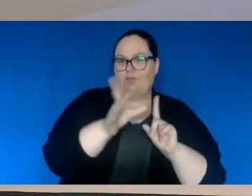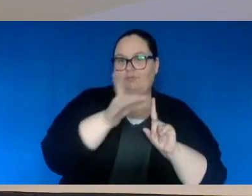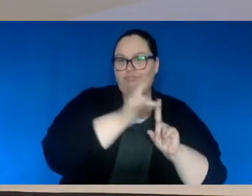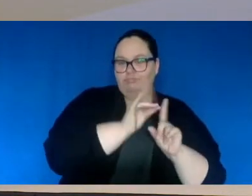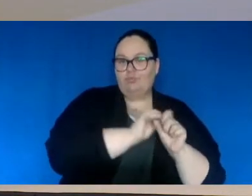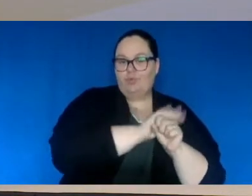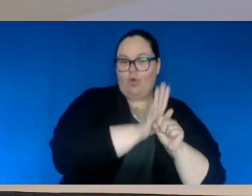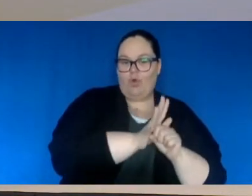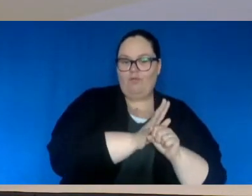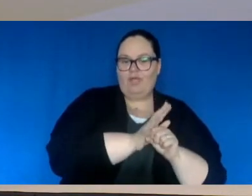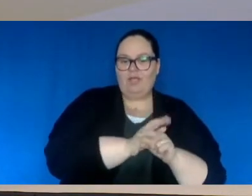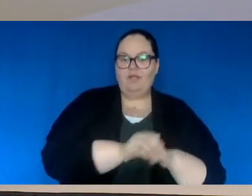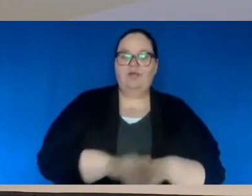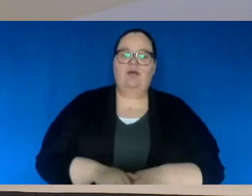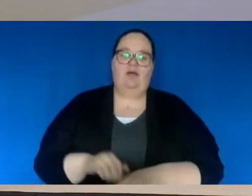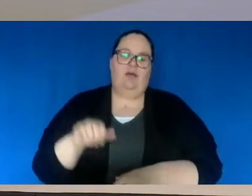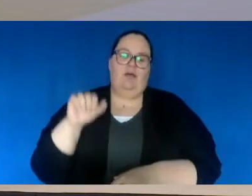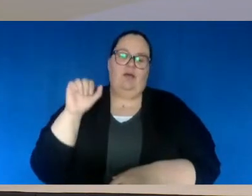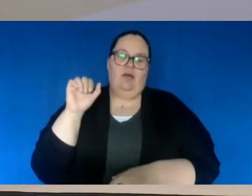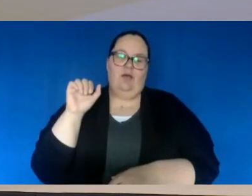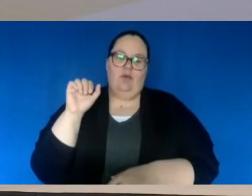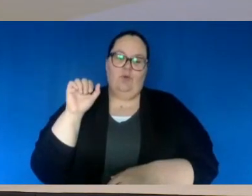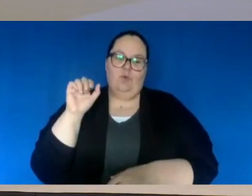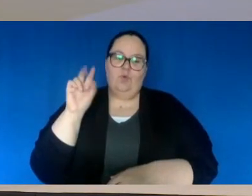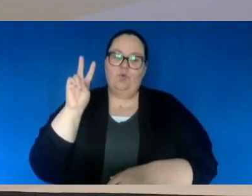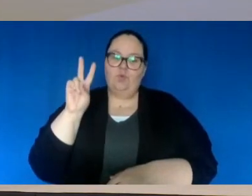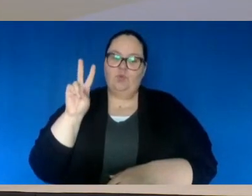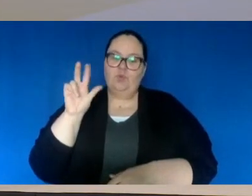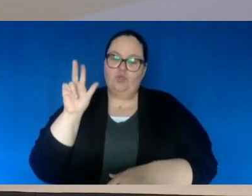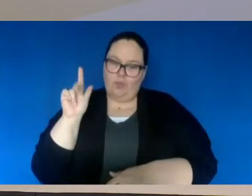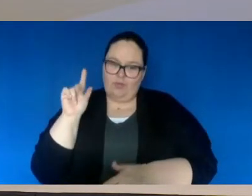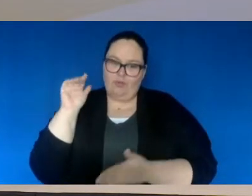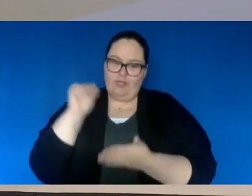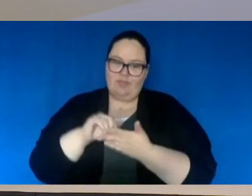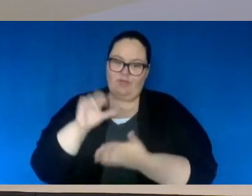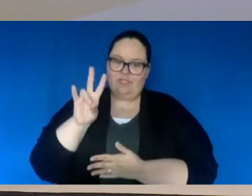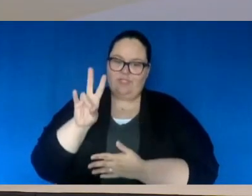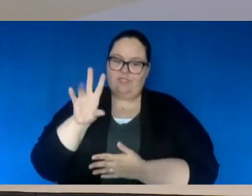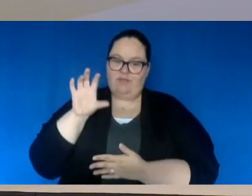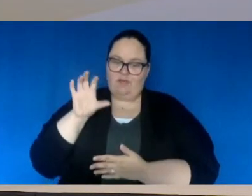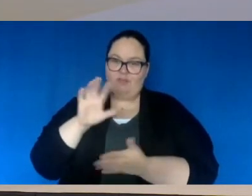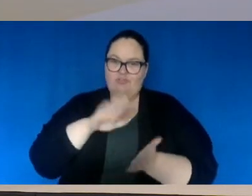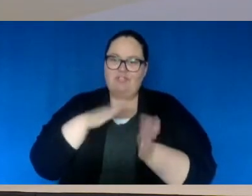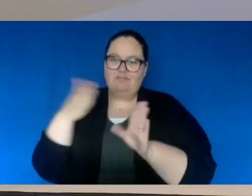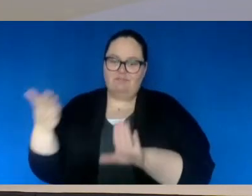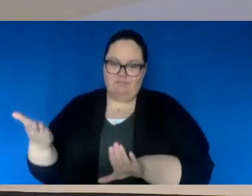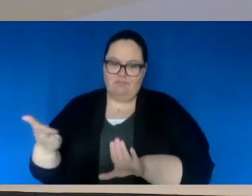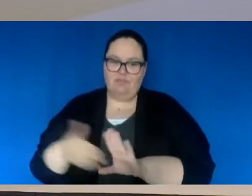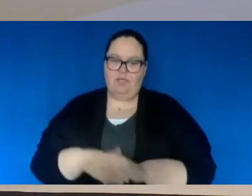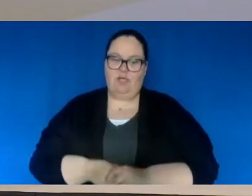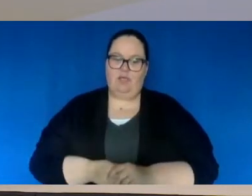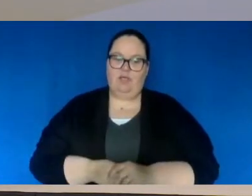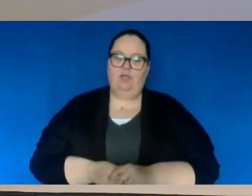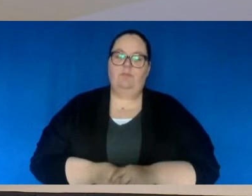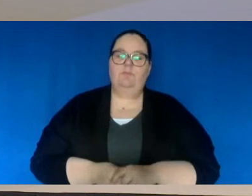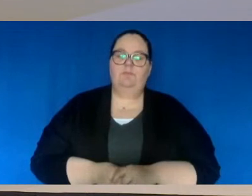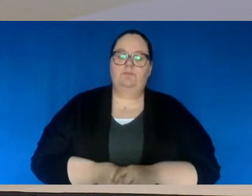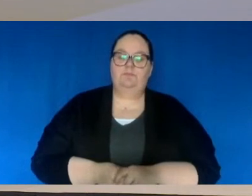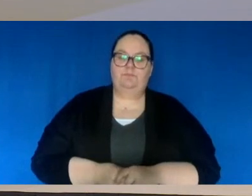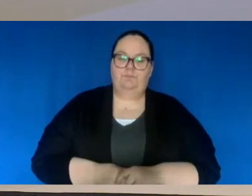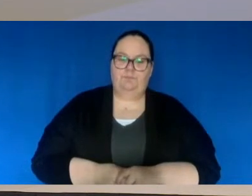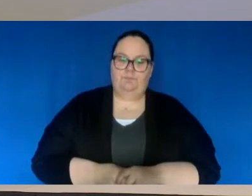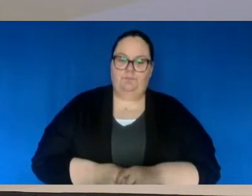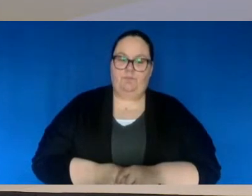were 8,421 new cases reported in the last 24 hours and almost 90,000 active cases throughout